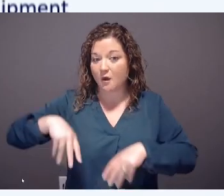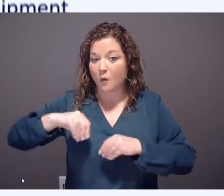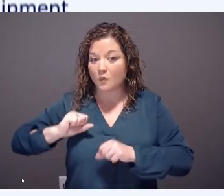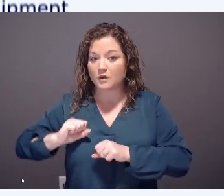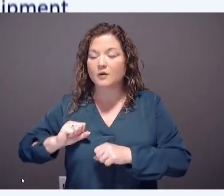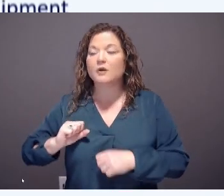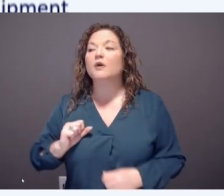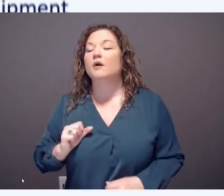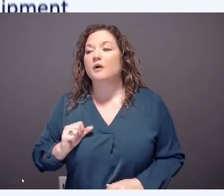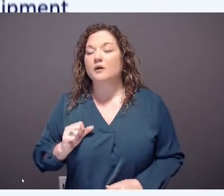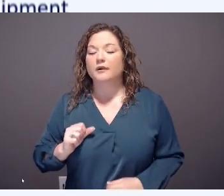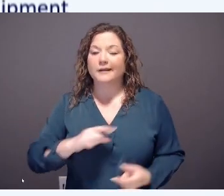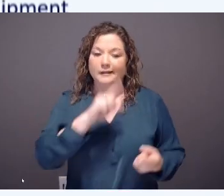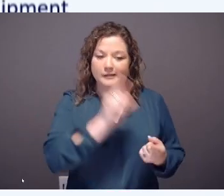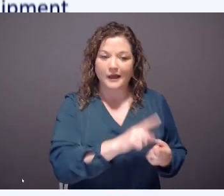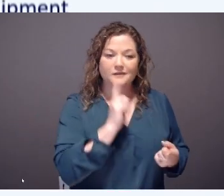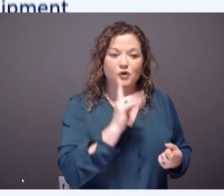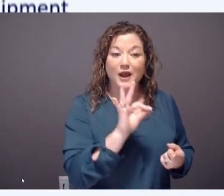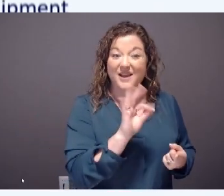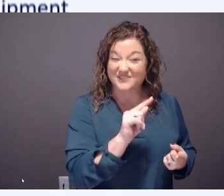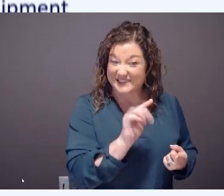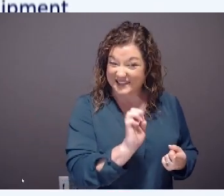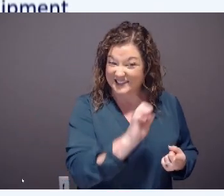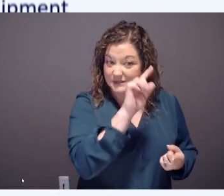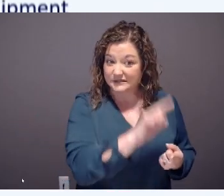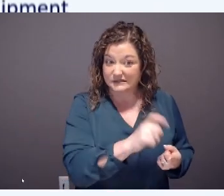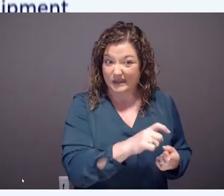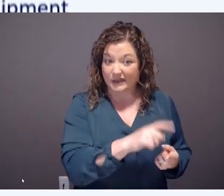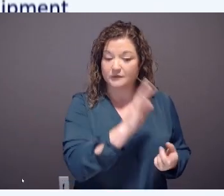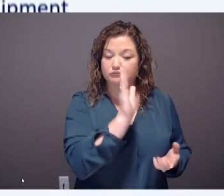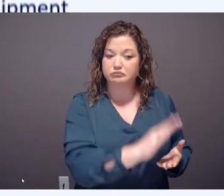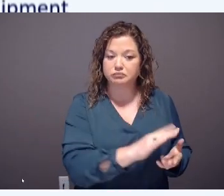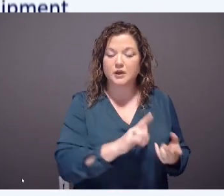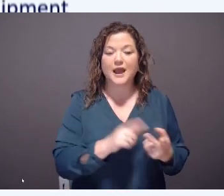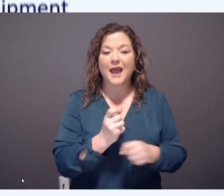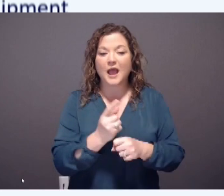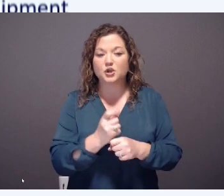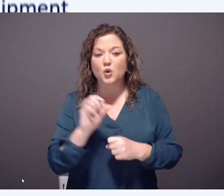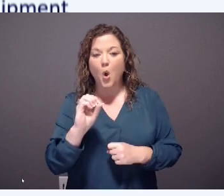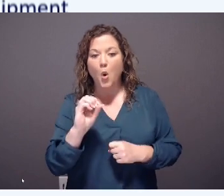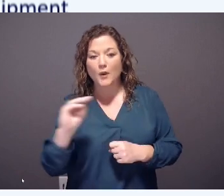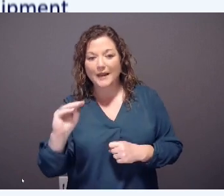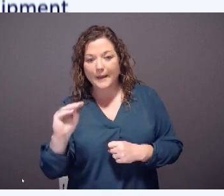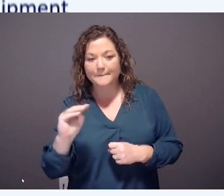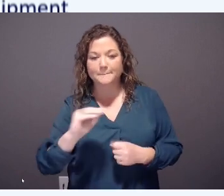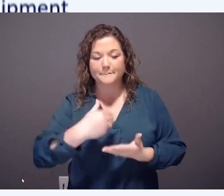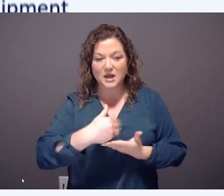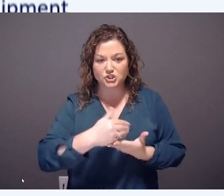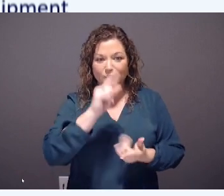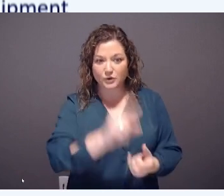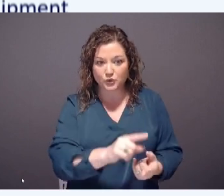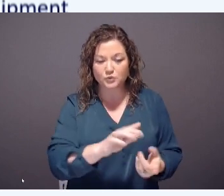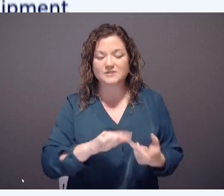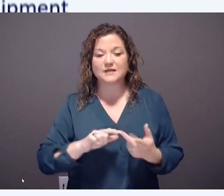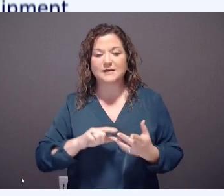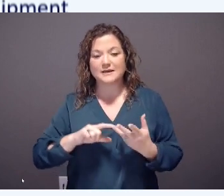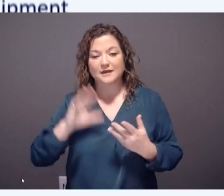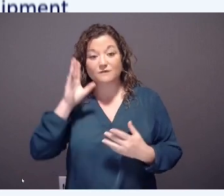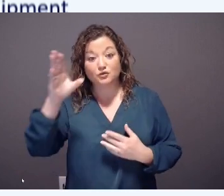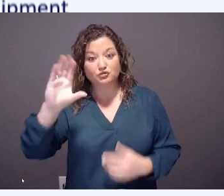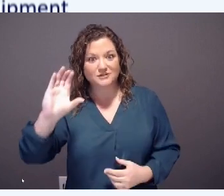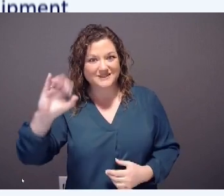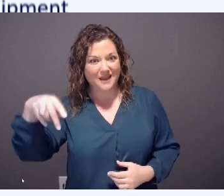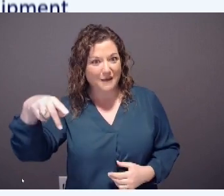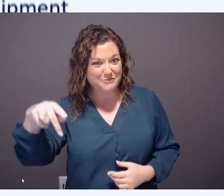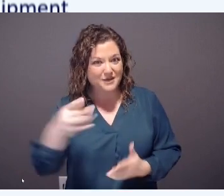additional FTEs. It's going to reduce our annual O&M budget and reduce the future CIP request.